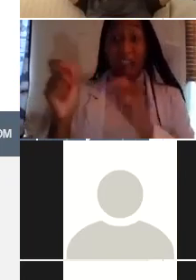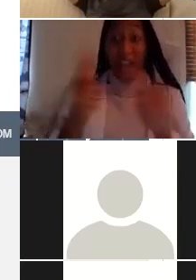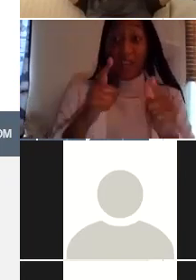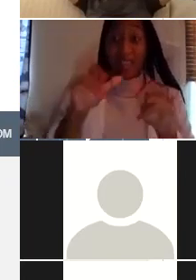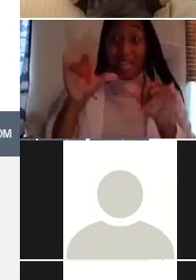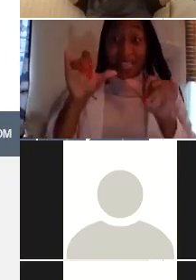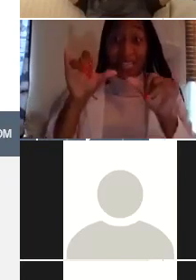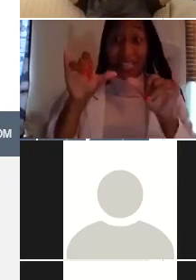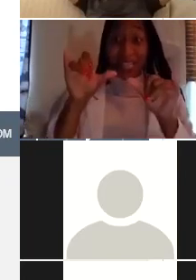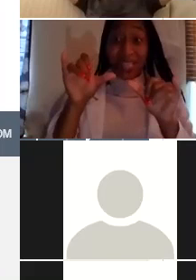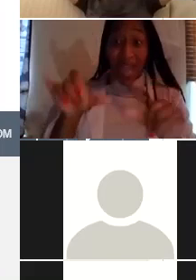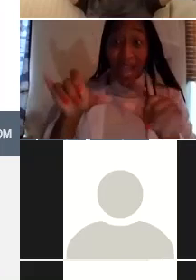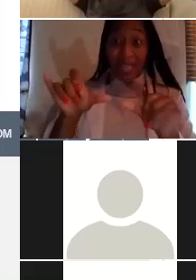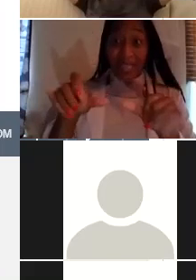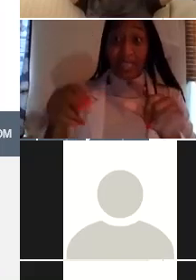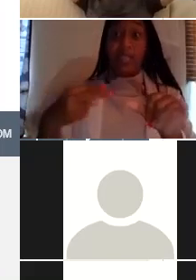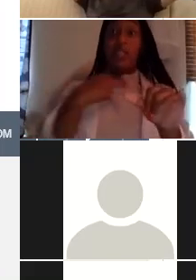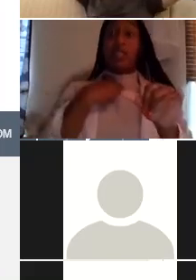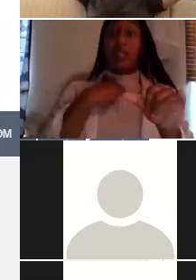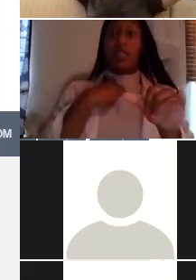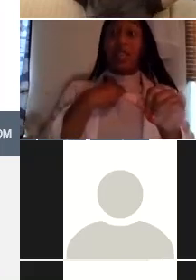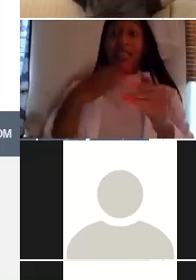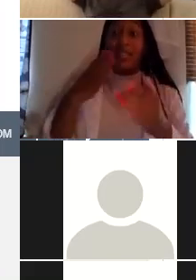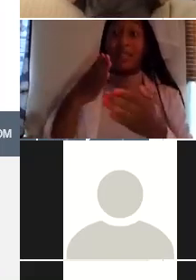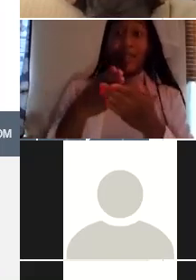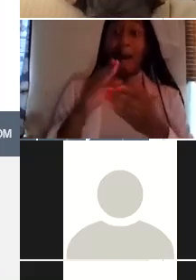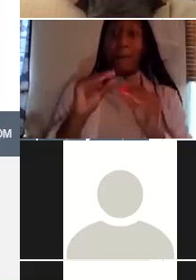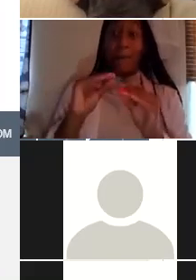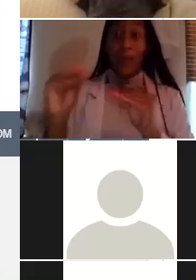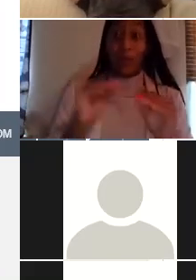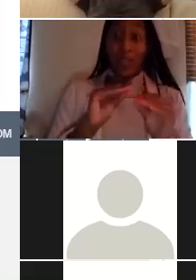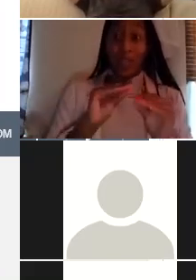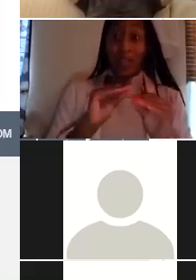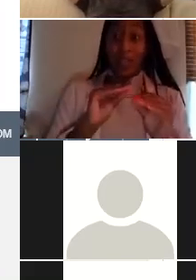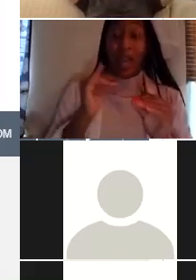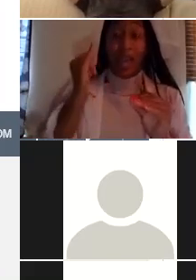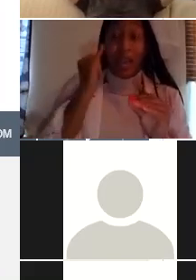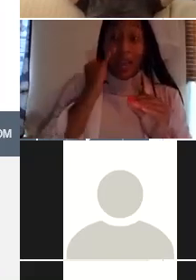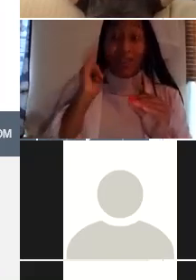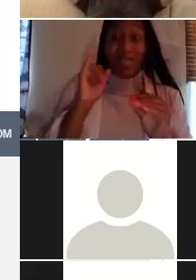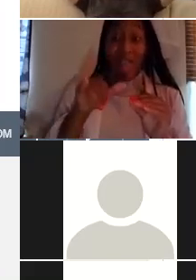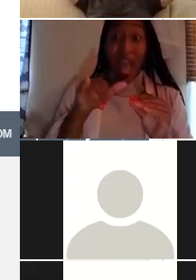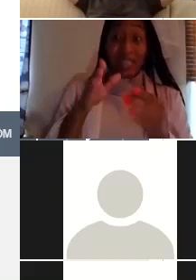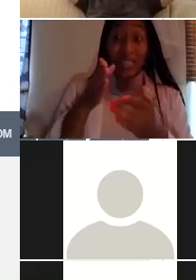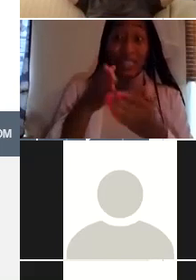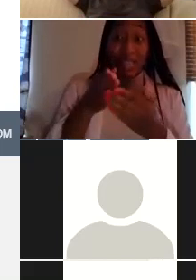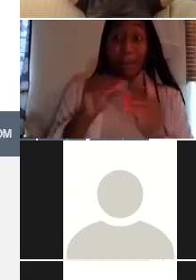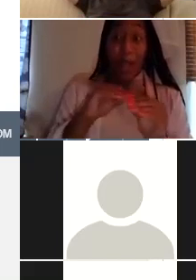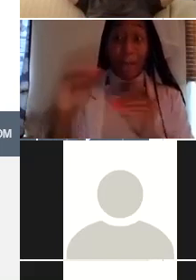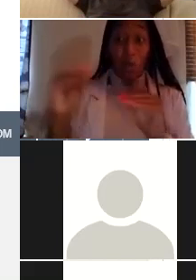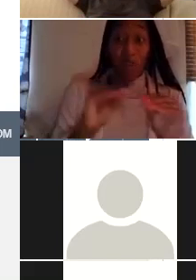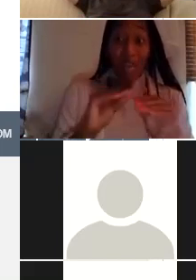molecular motion ceases, then the kinetic energy is zero because nothing's moving,